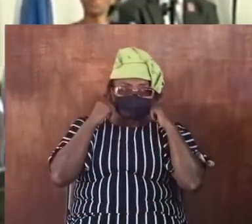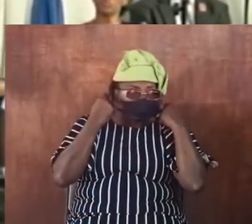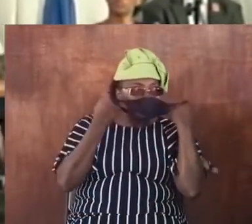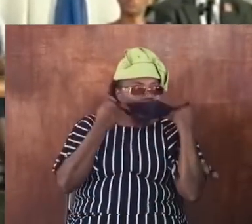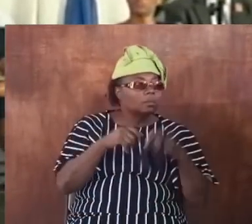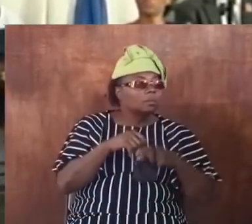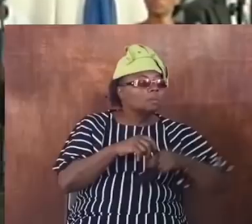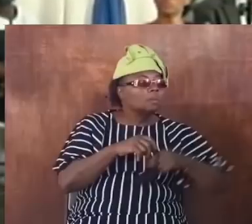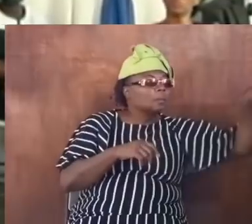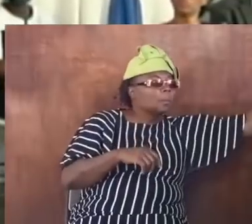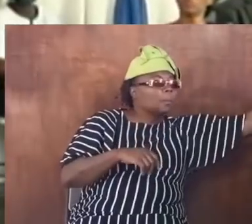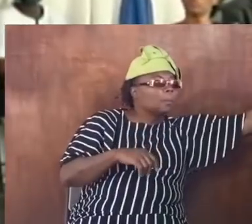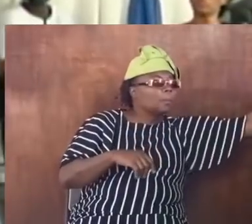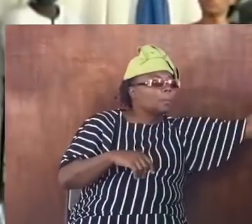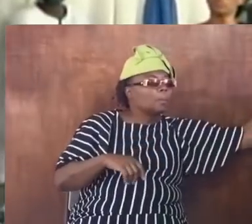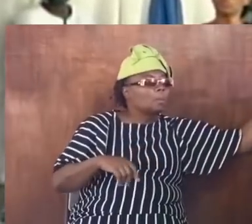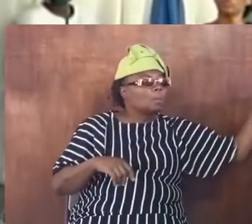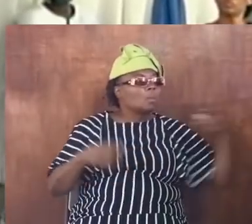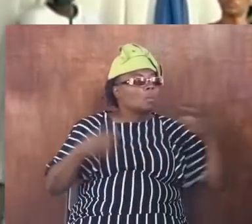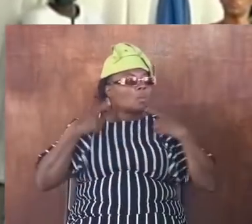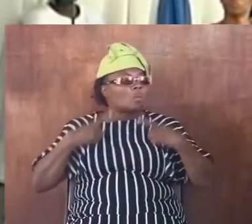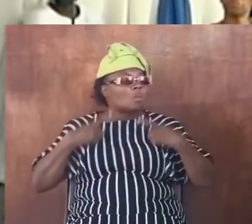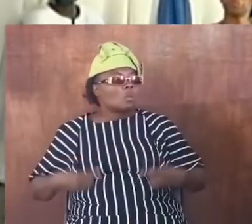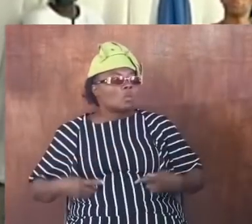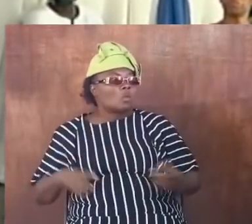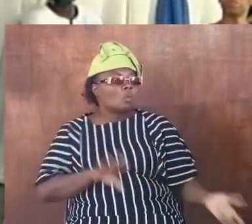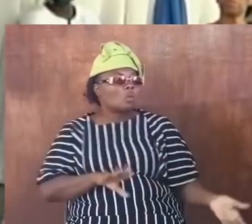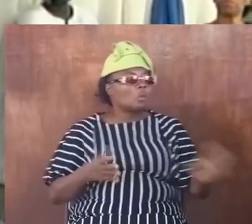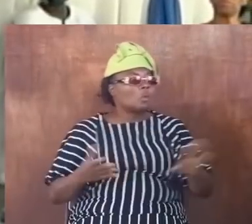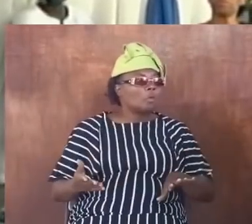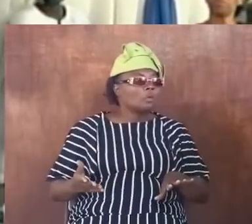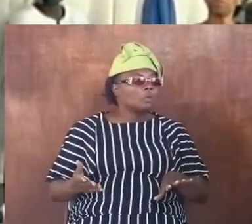We ought to dress to be buried.